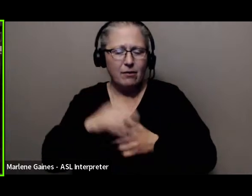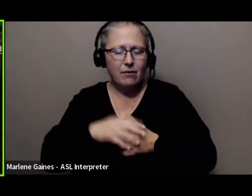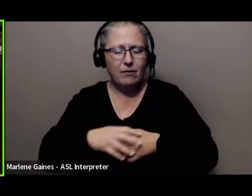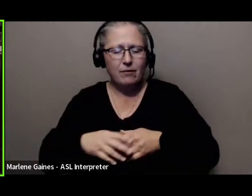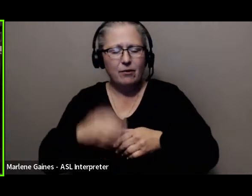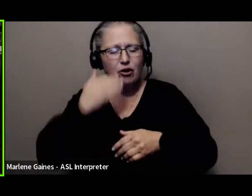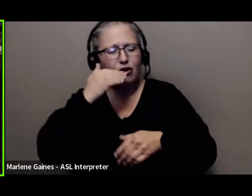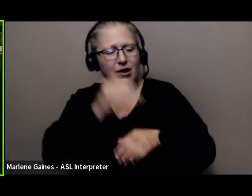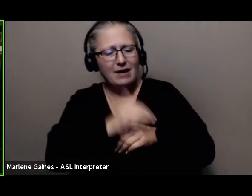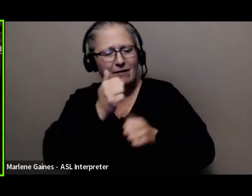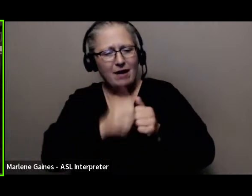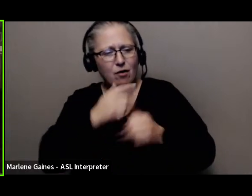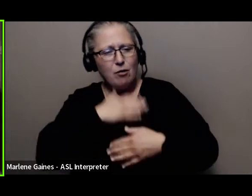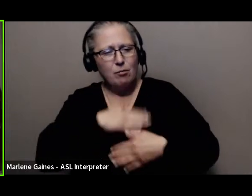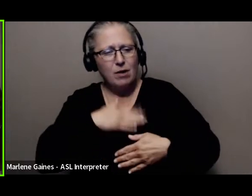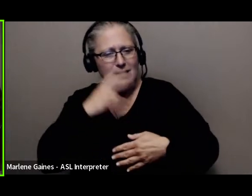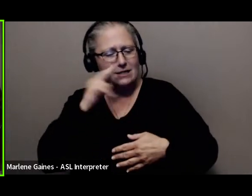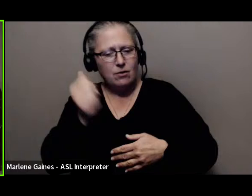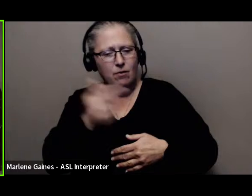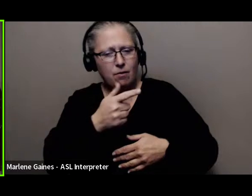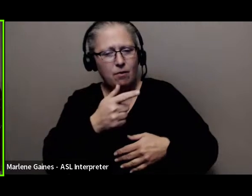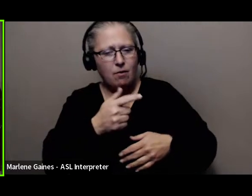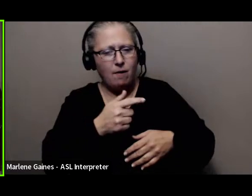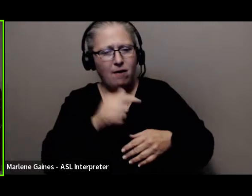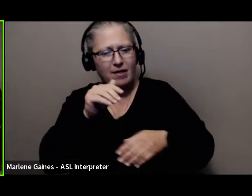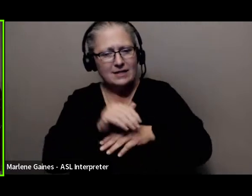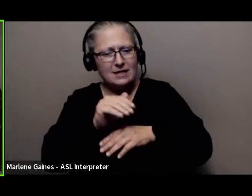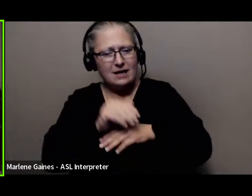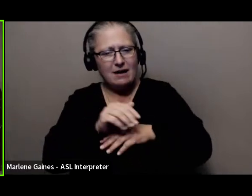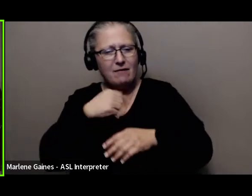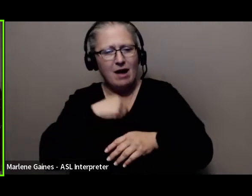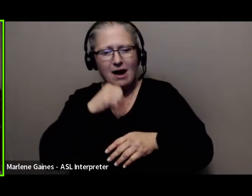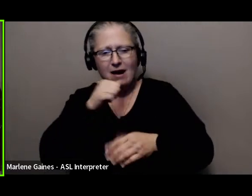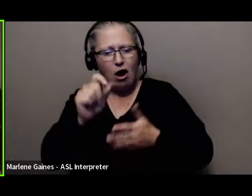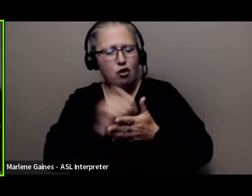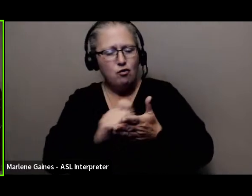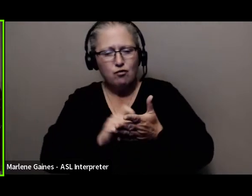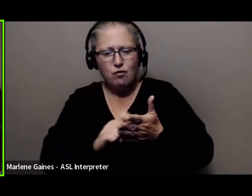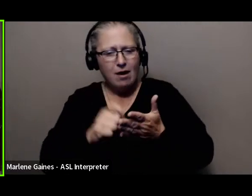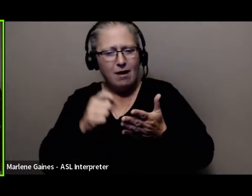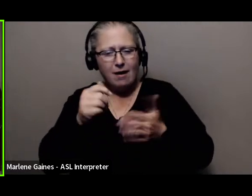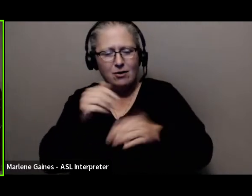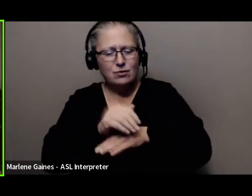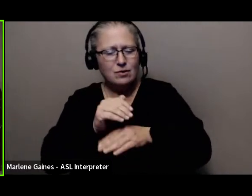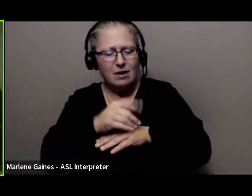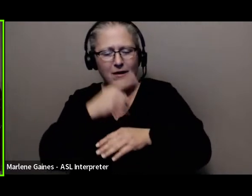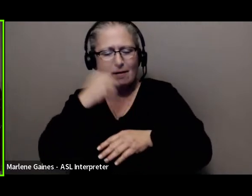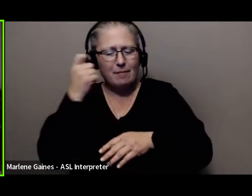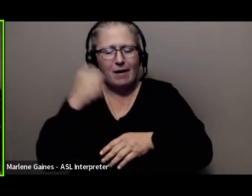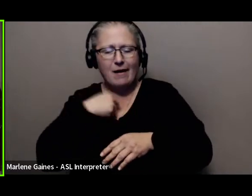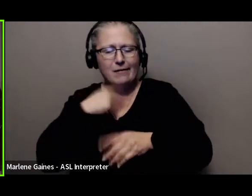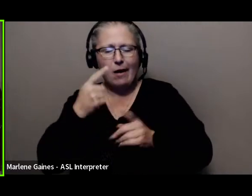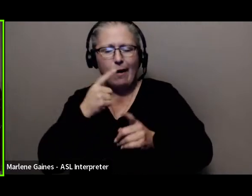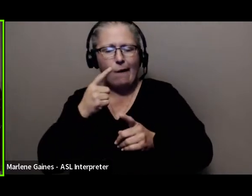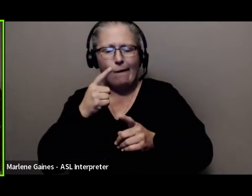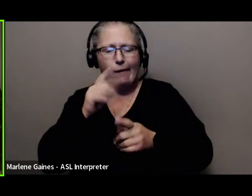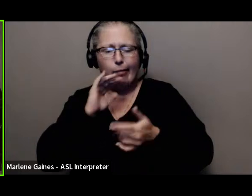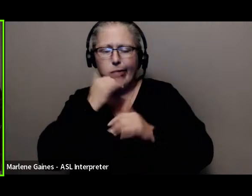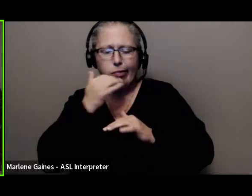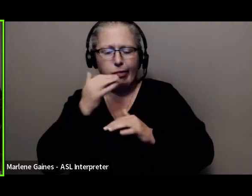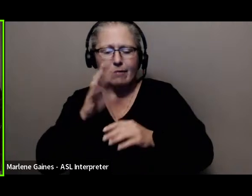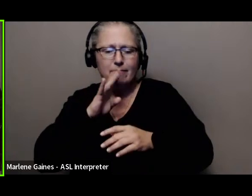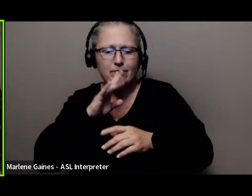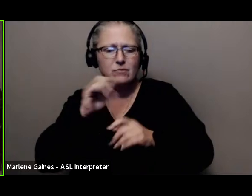Good evening, everyone. It's a pleasure to see you this evening. I didn't write things this time because I stumble over it. So I'm just going to